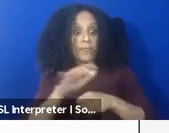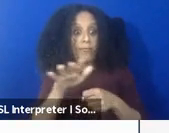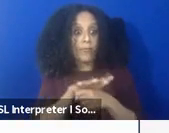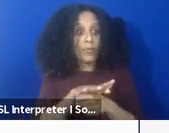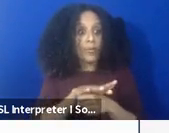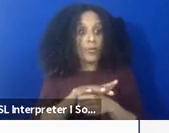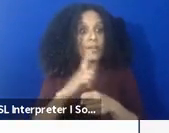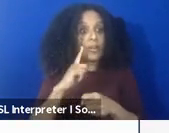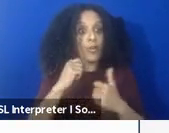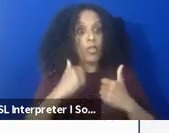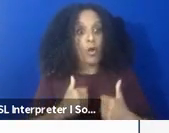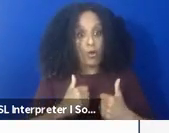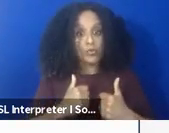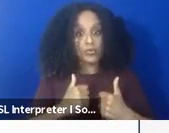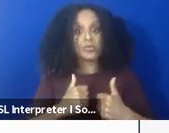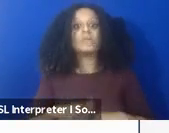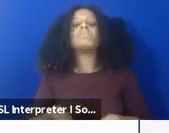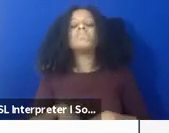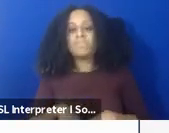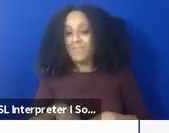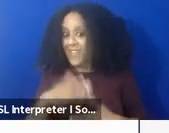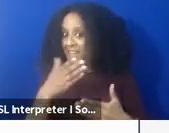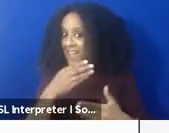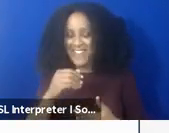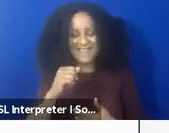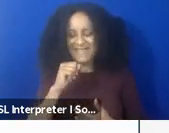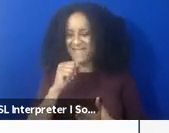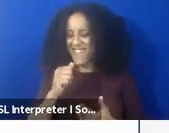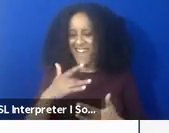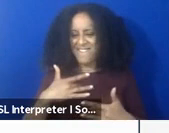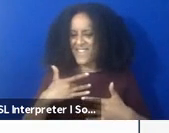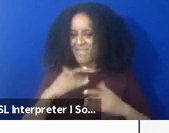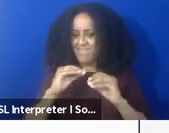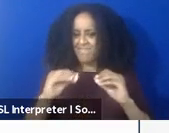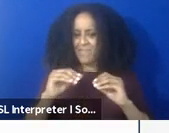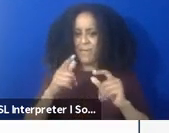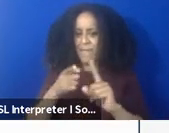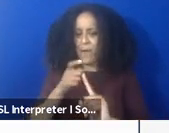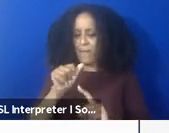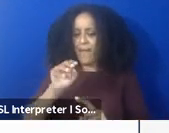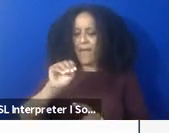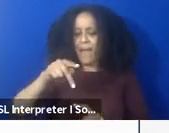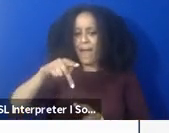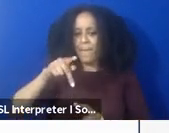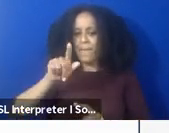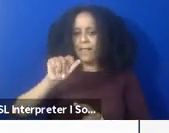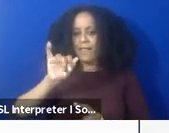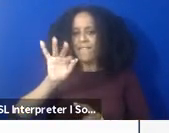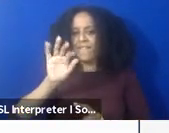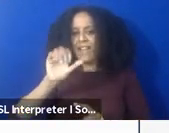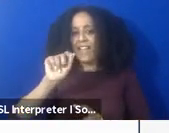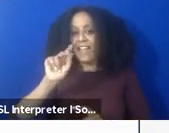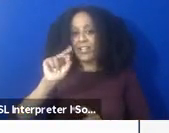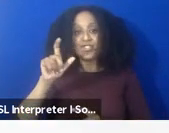even more severe to profound degrees of hearing loss and they're not getting benefit from amplification, a cochlear implant may be something that is an